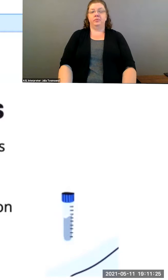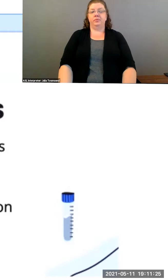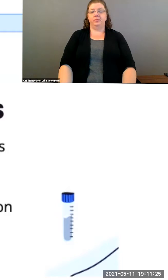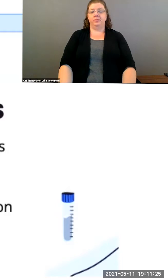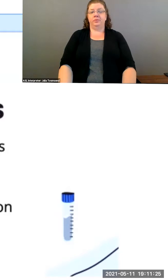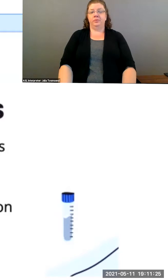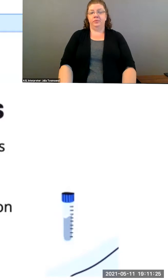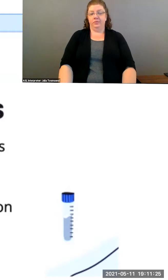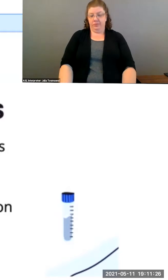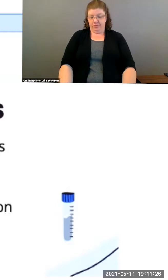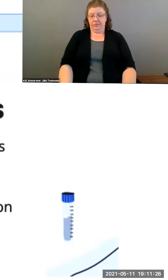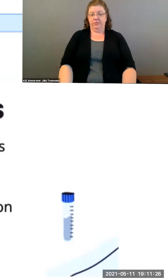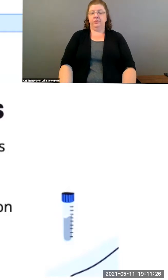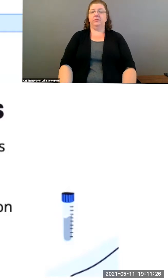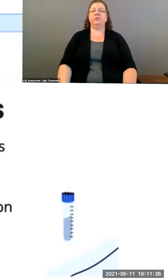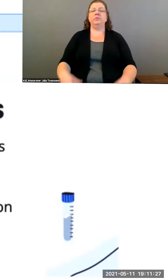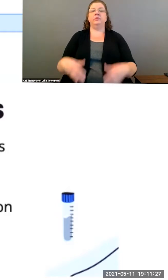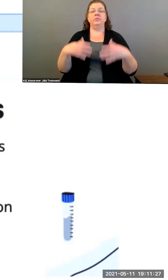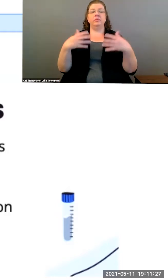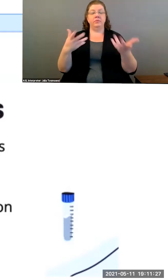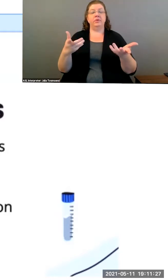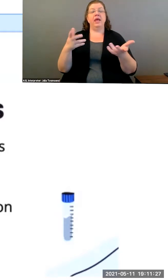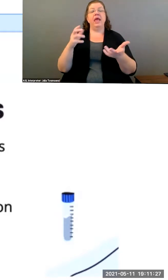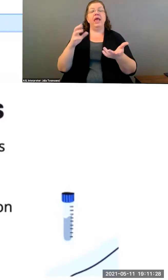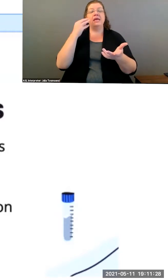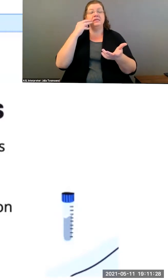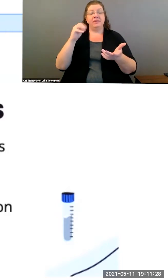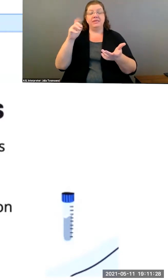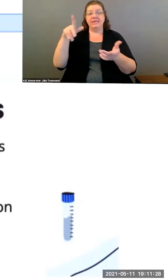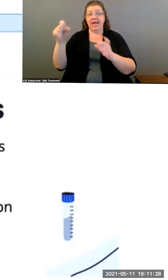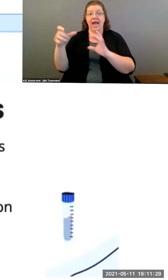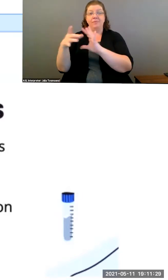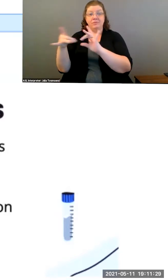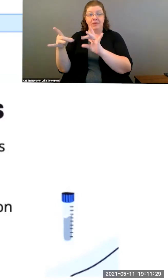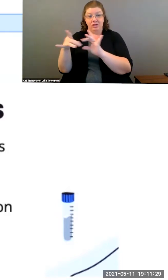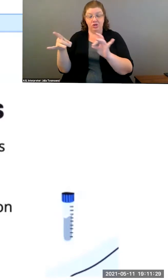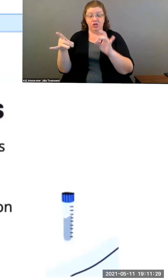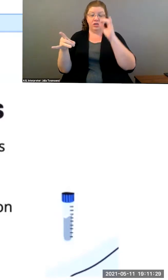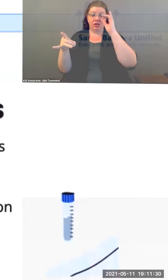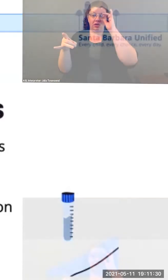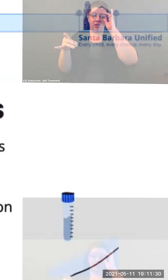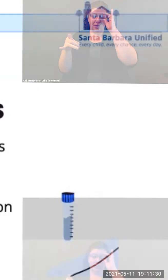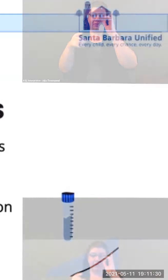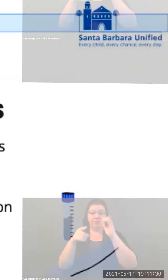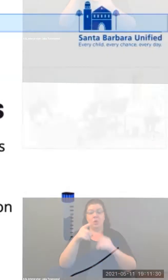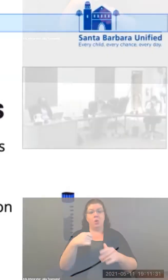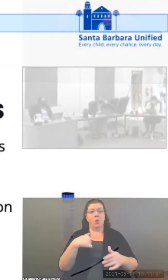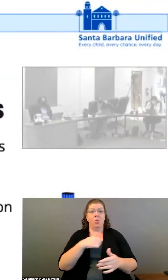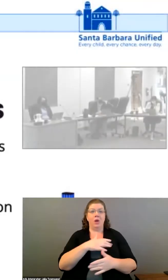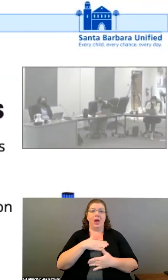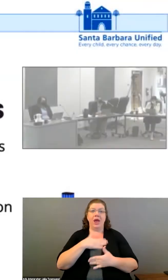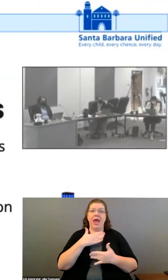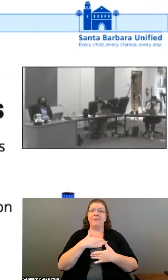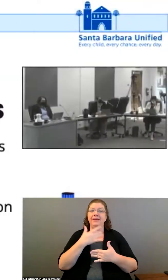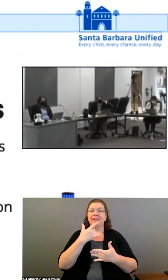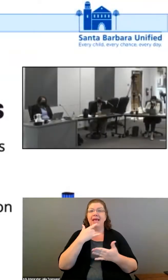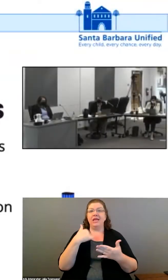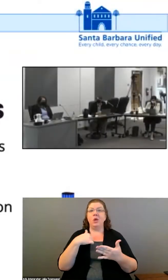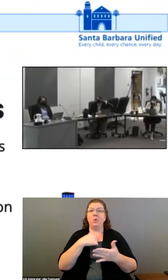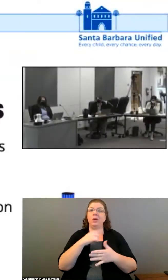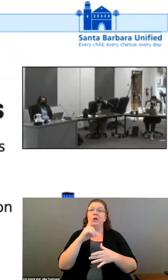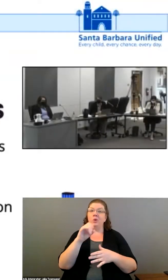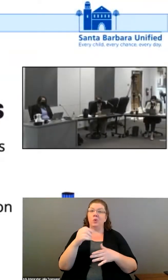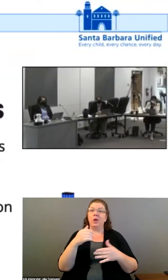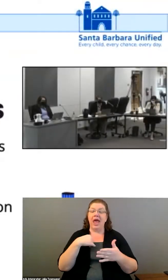And as Ms. Capps was talking about, we are happy to say that we do have